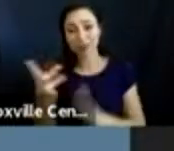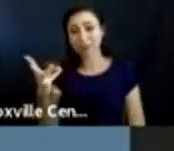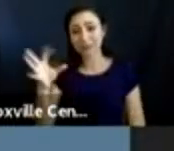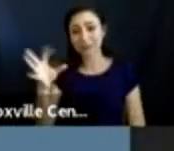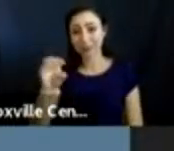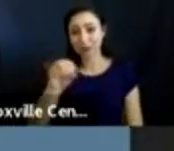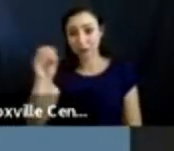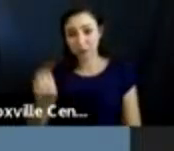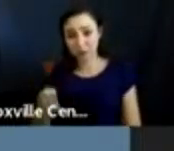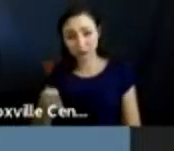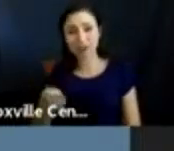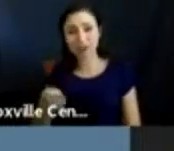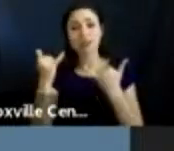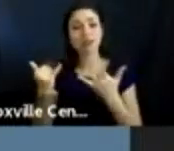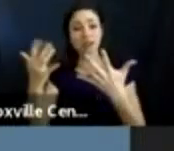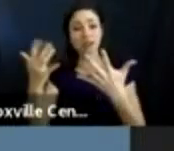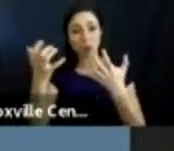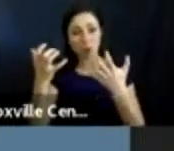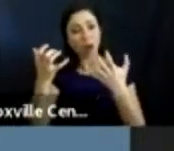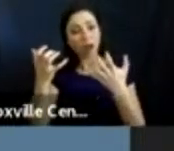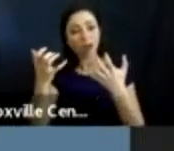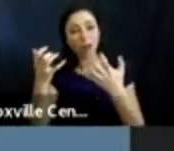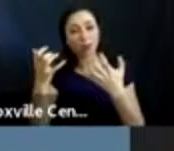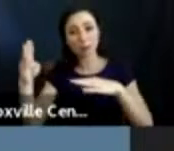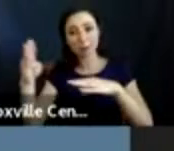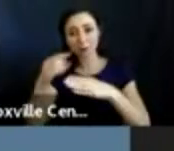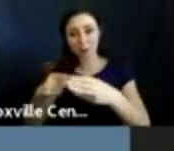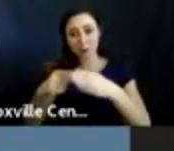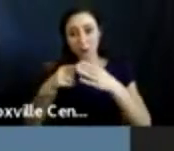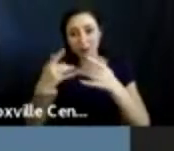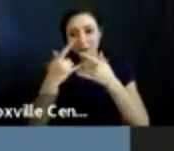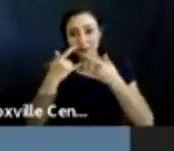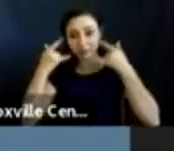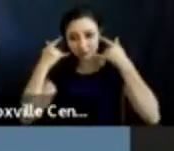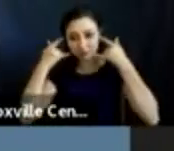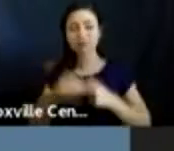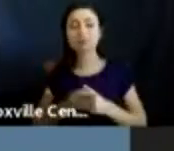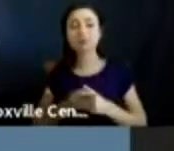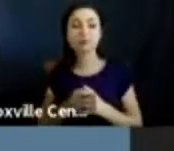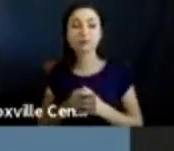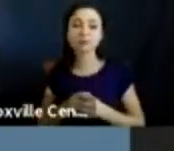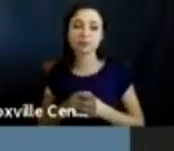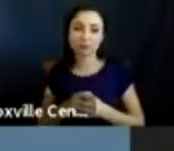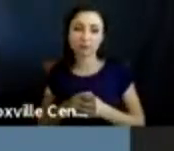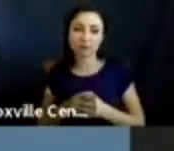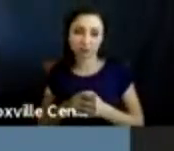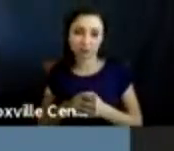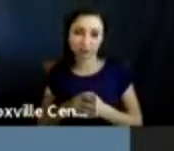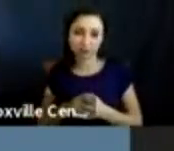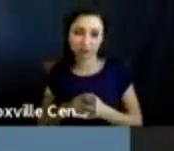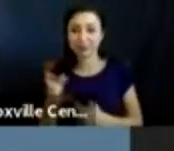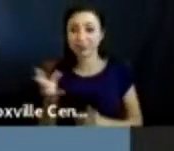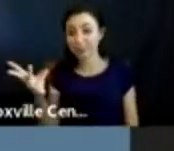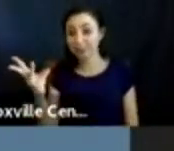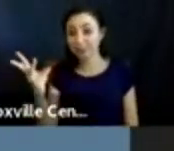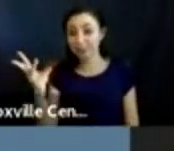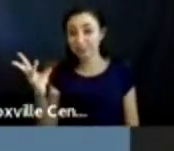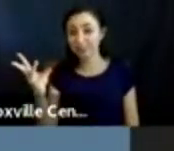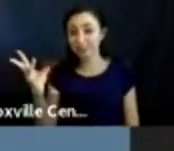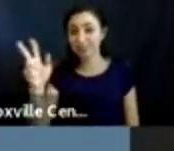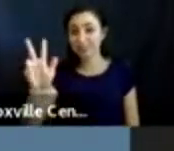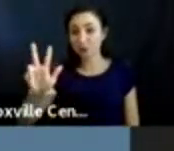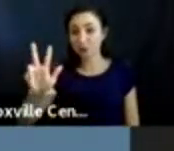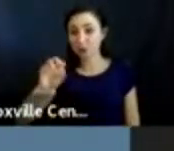69% would like businesses to require their employees to wear face coverings. 63% would like businesses to